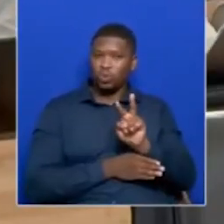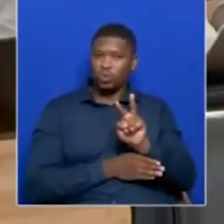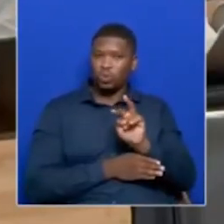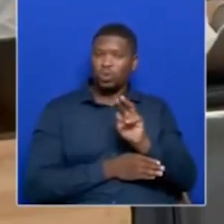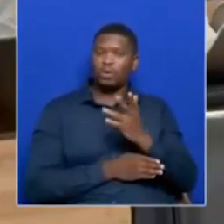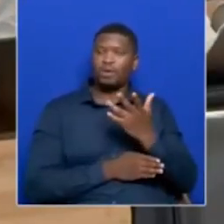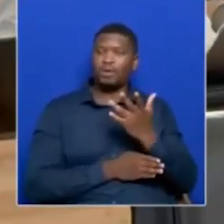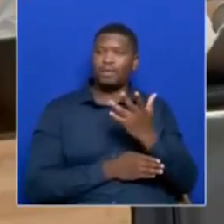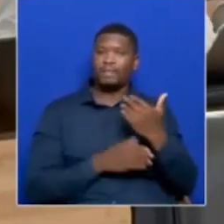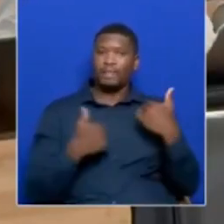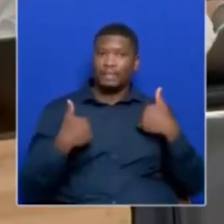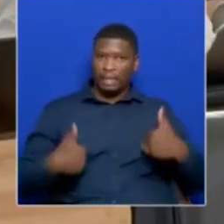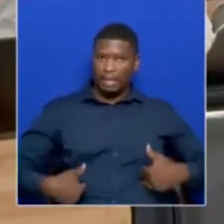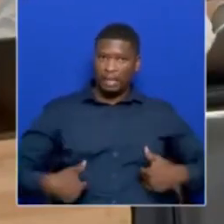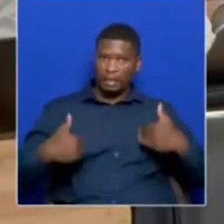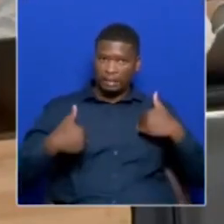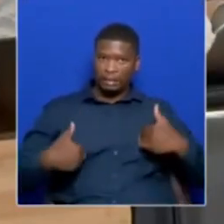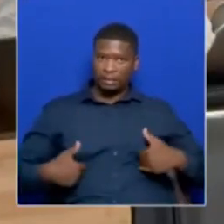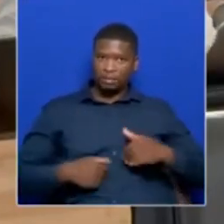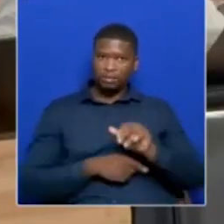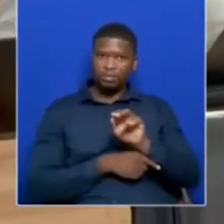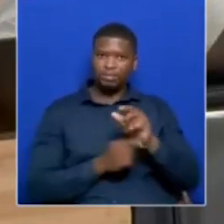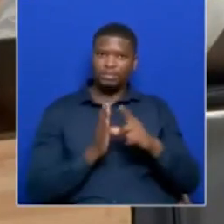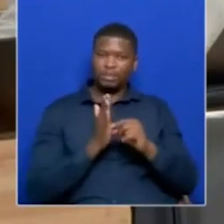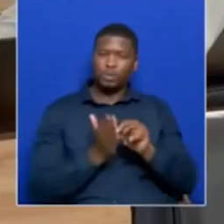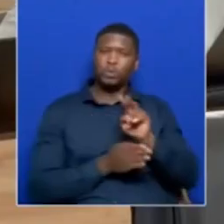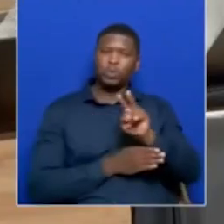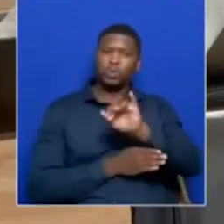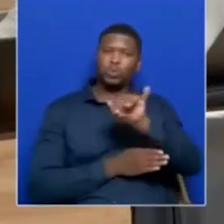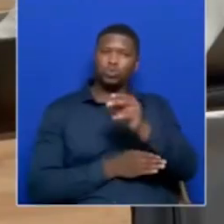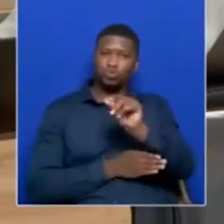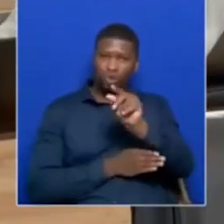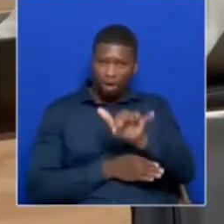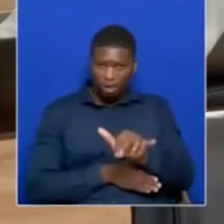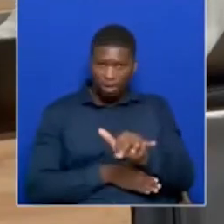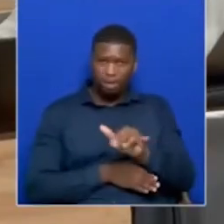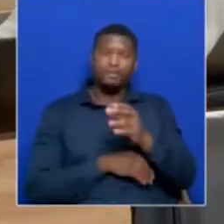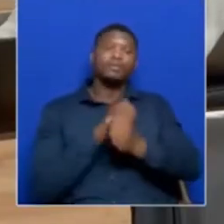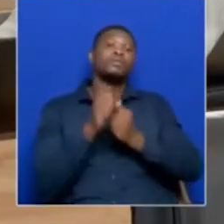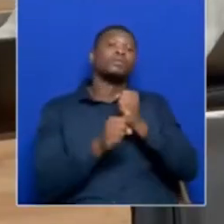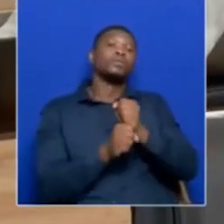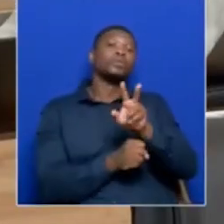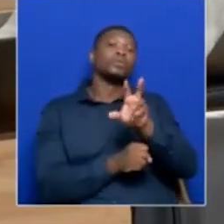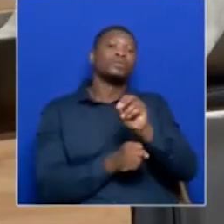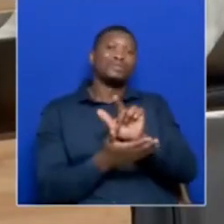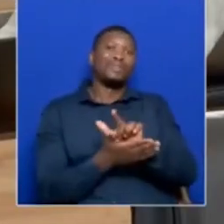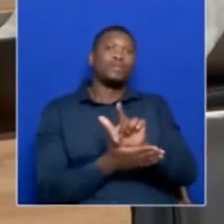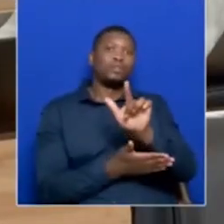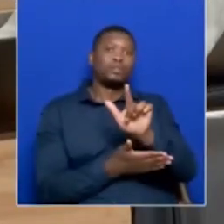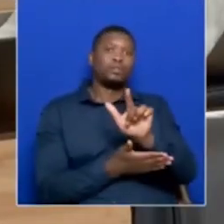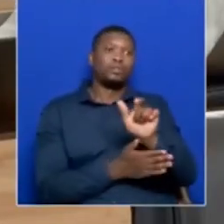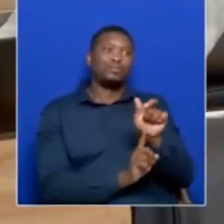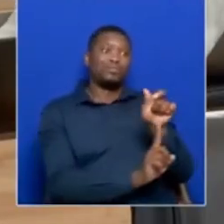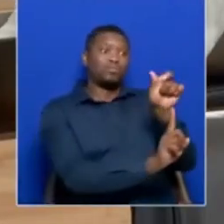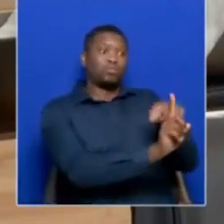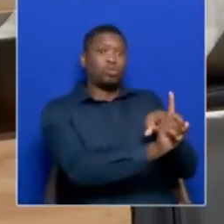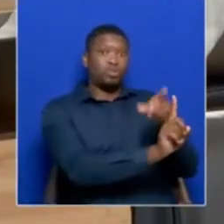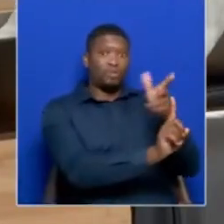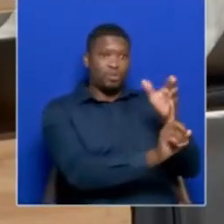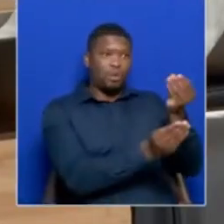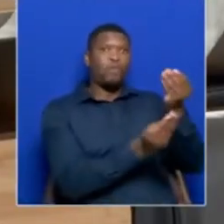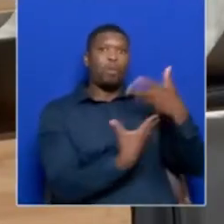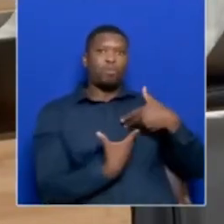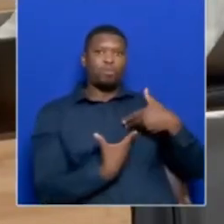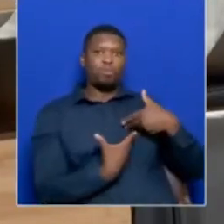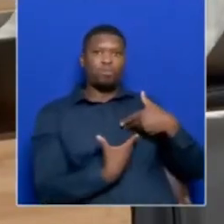of July, 2017. I got it from an informer who was hired to kill Makaka. He then told